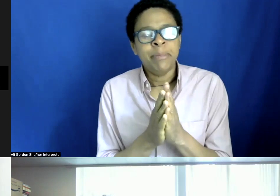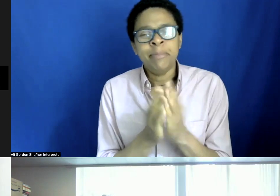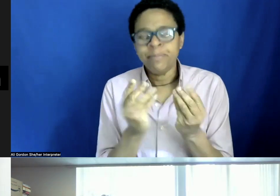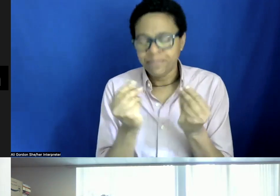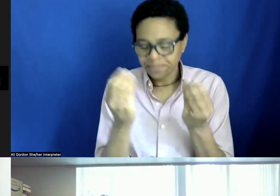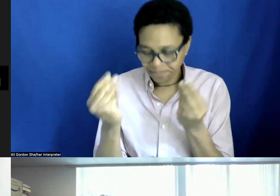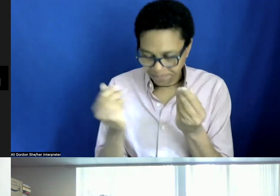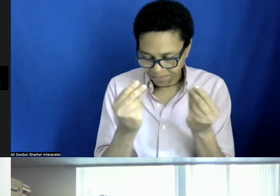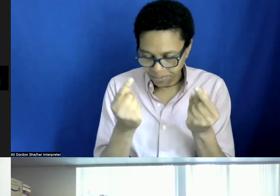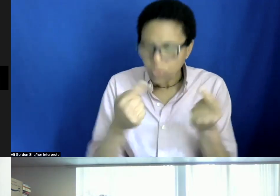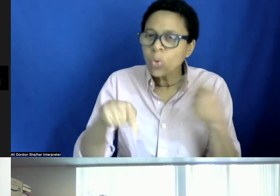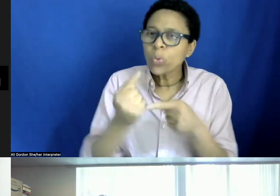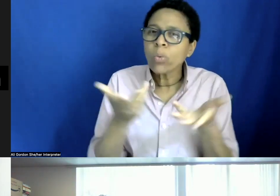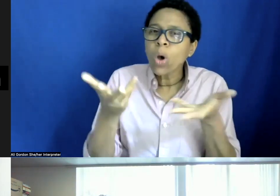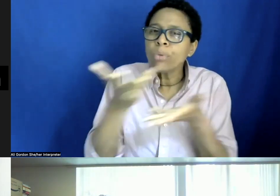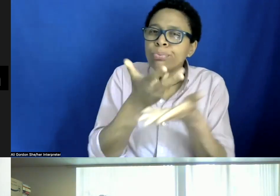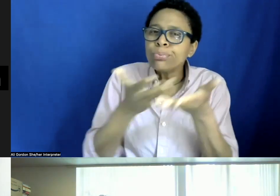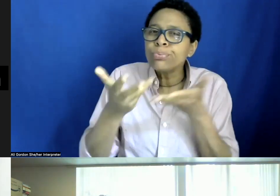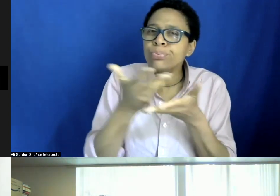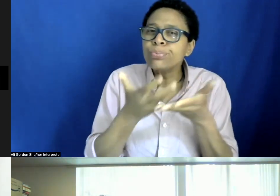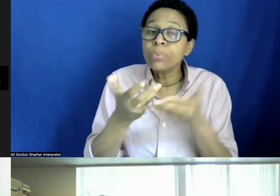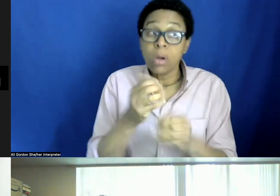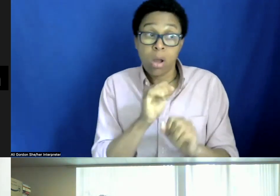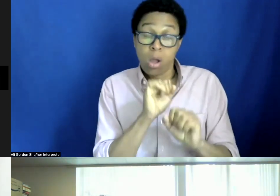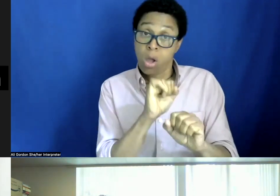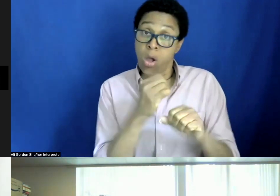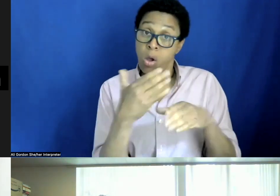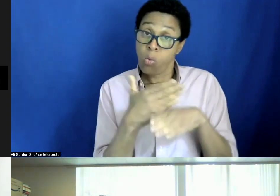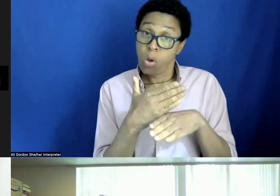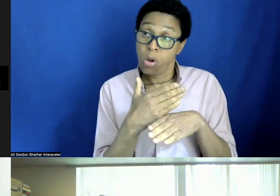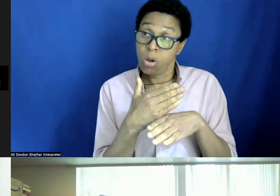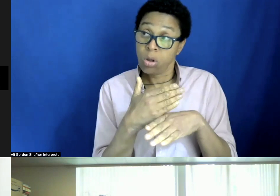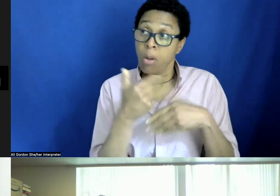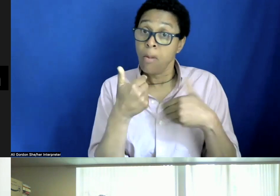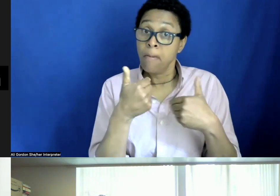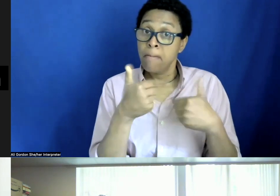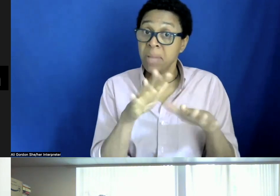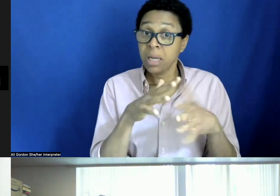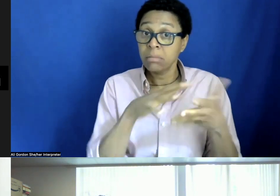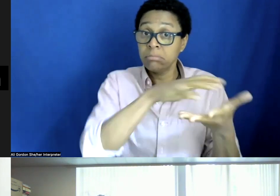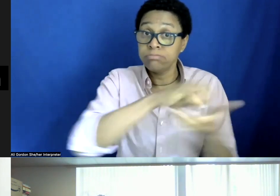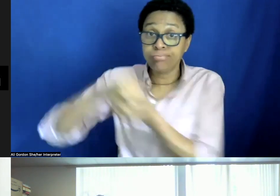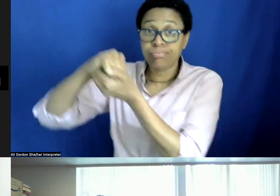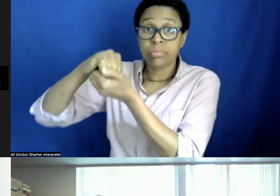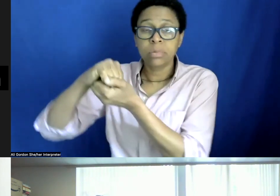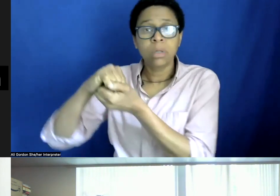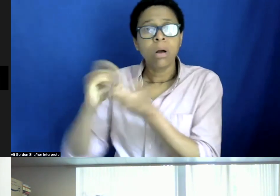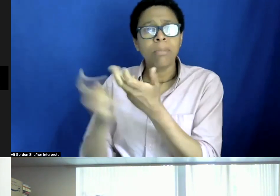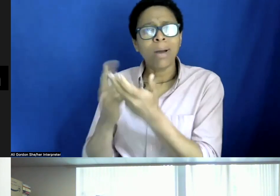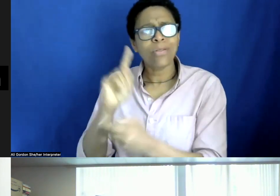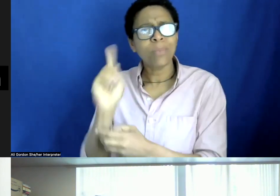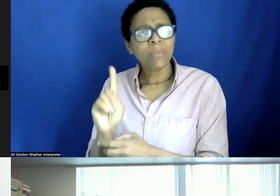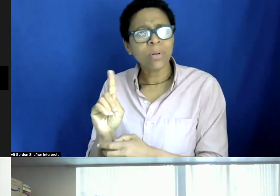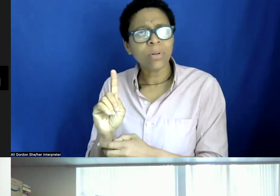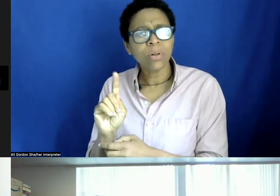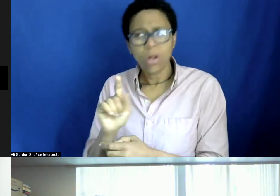we were having conversations around whether her work has sort of like been appropriated by other people to like put